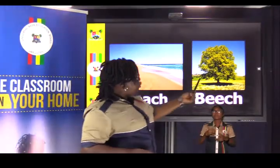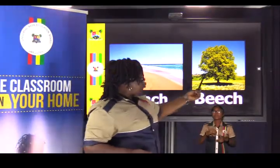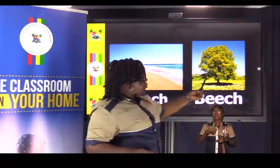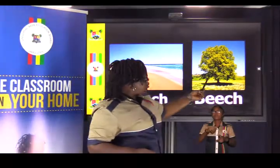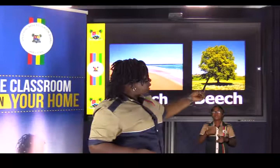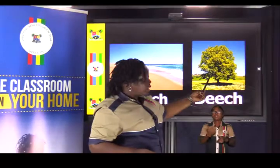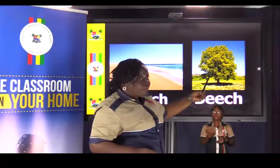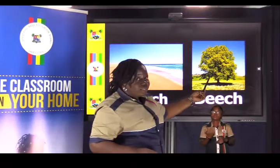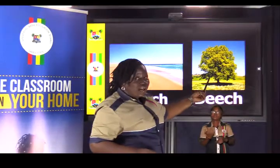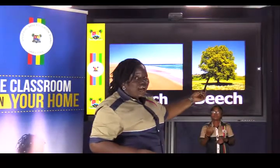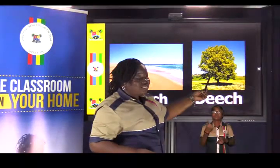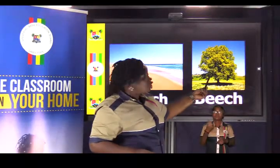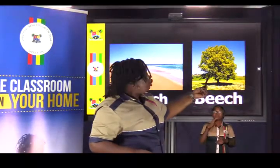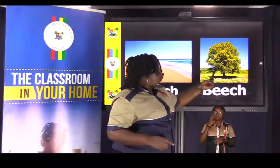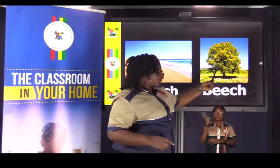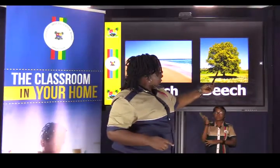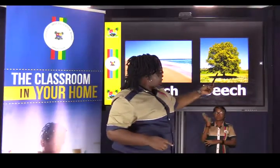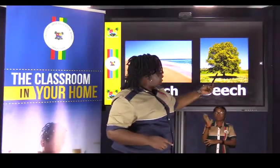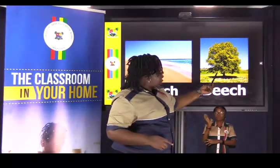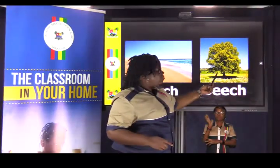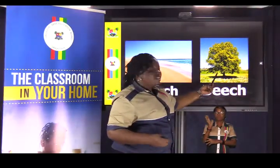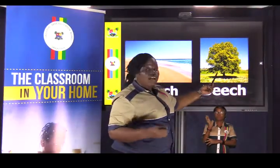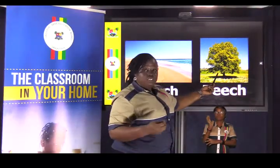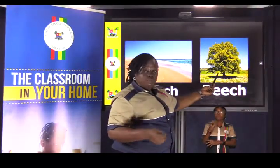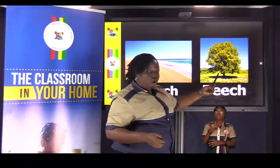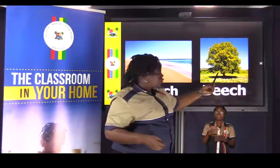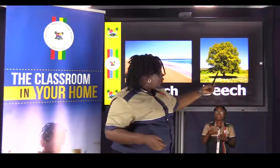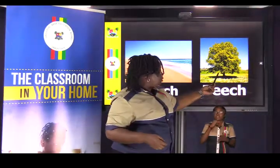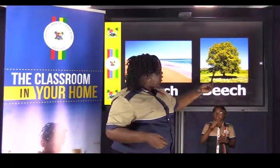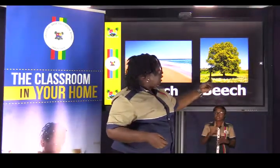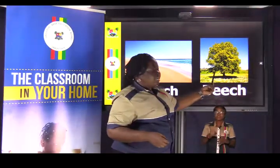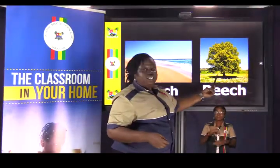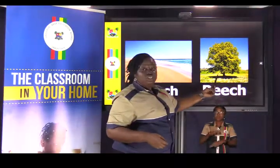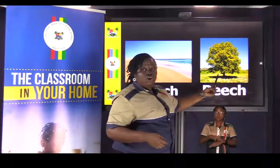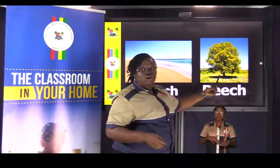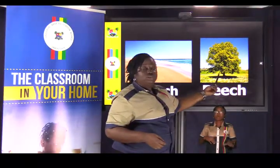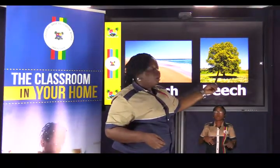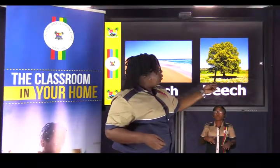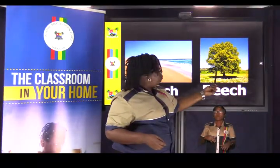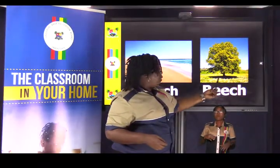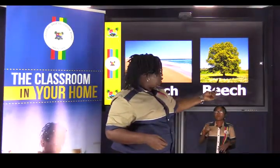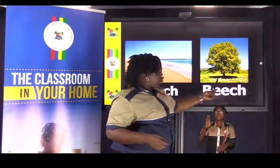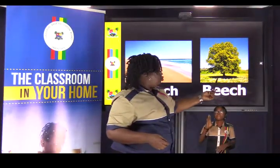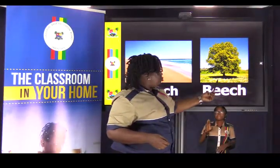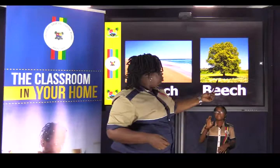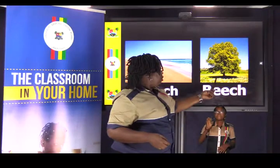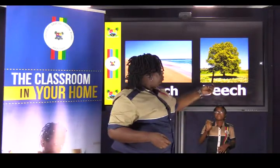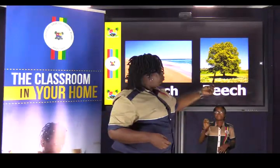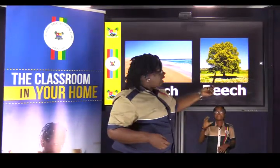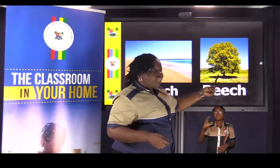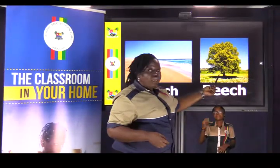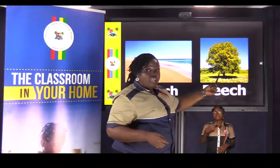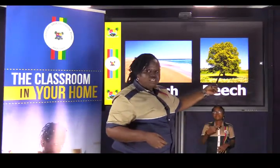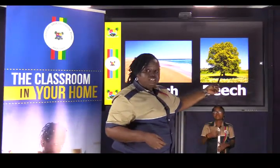this is the tree we're talking about that has shiny leaves and small nuts. It is called beech too.